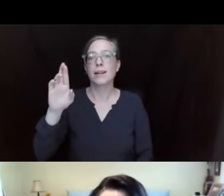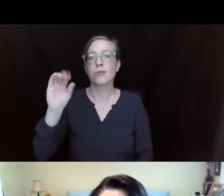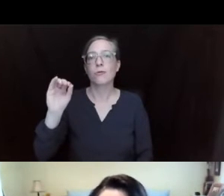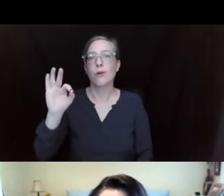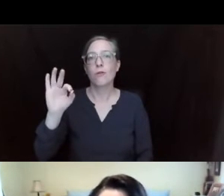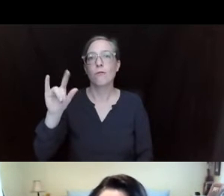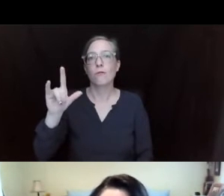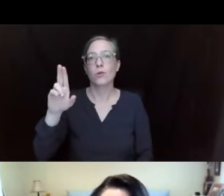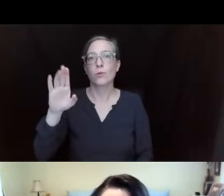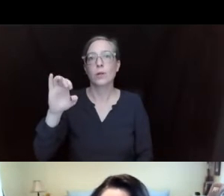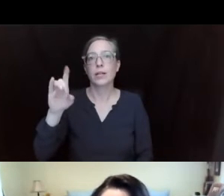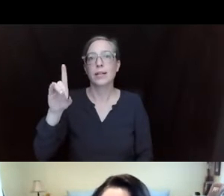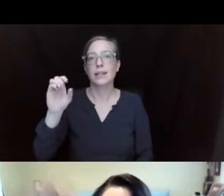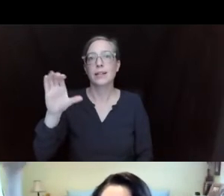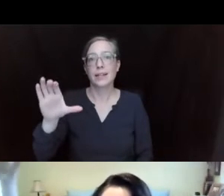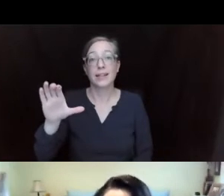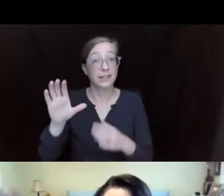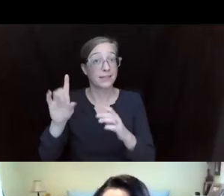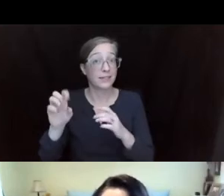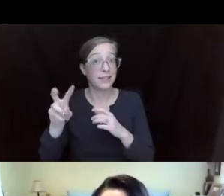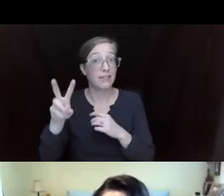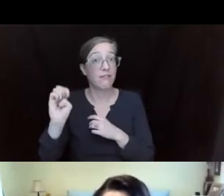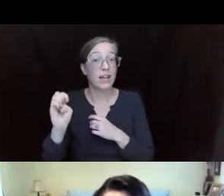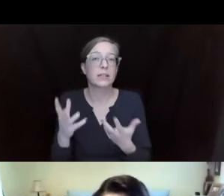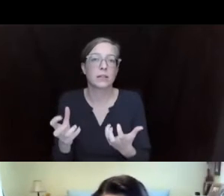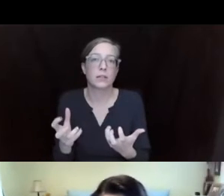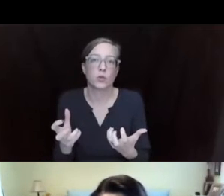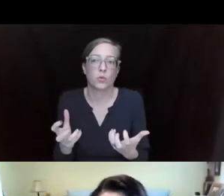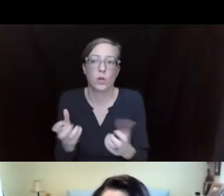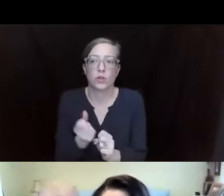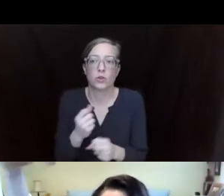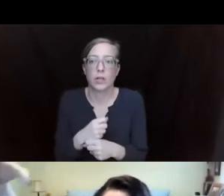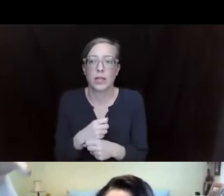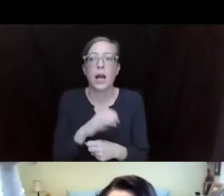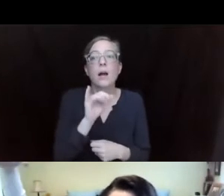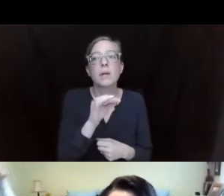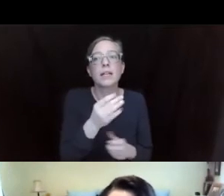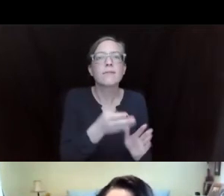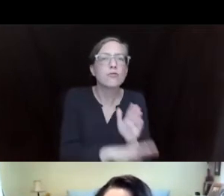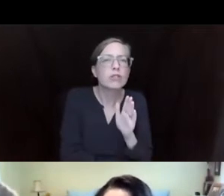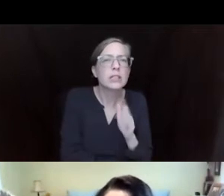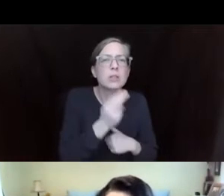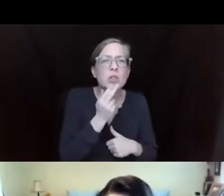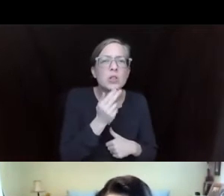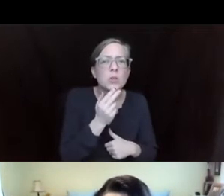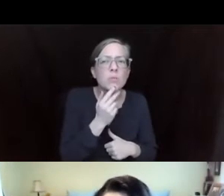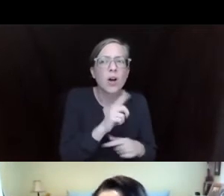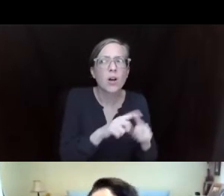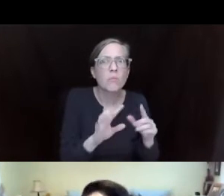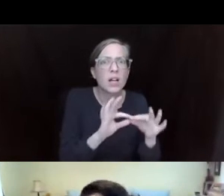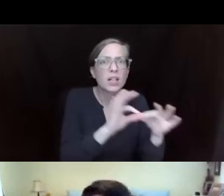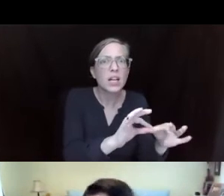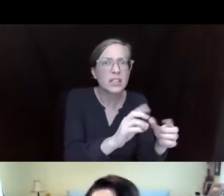device and not a chip in a lab. That you have the chip, this is small, but it's connected to a lot of really huge